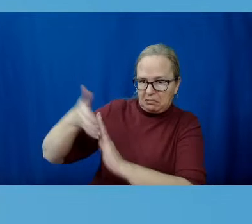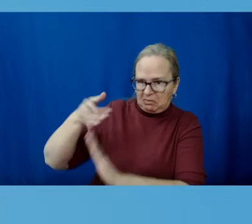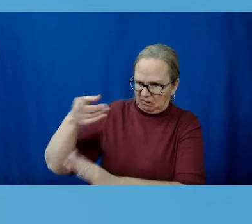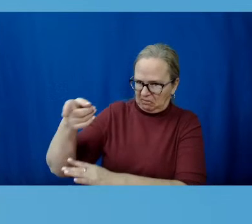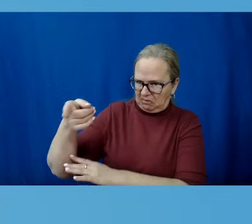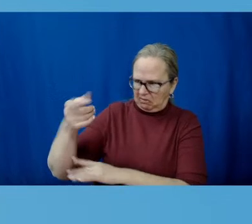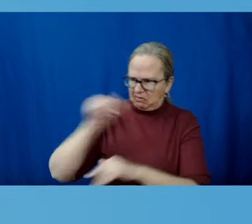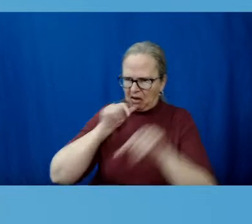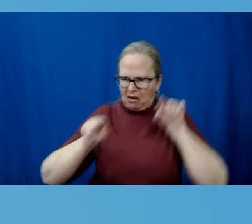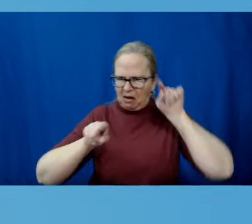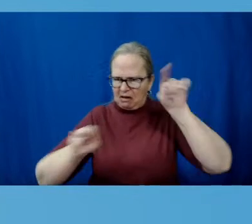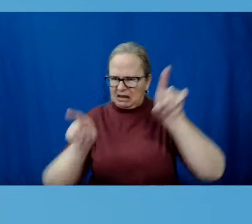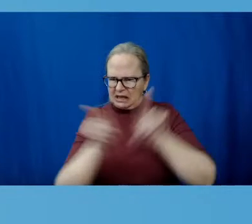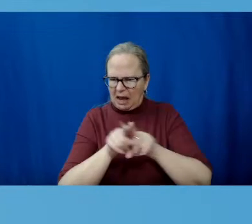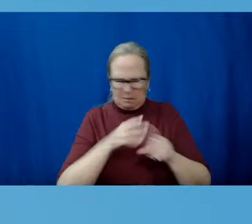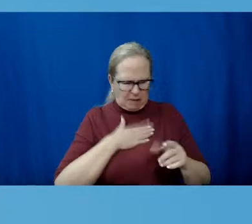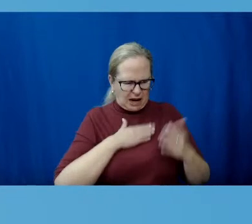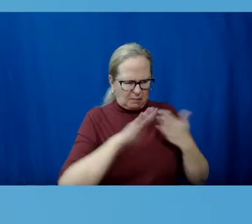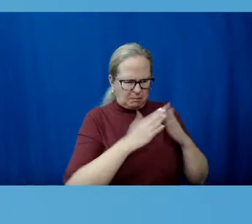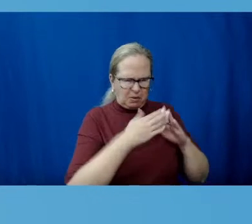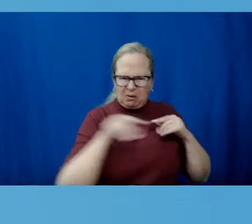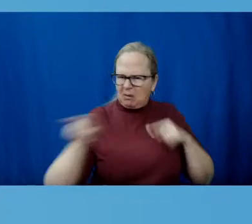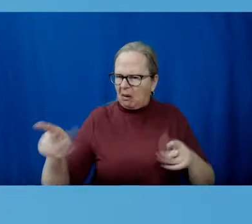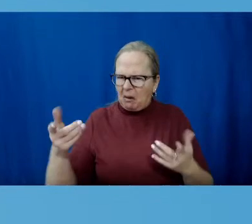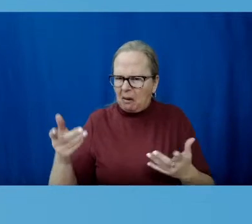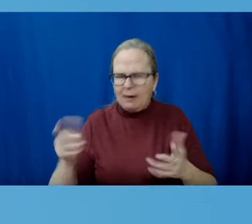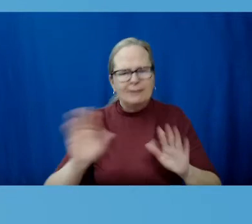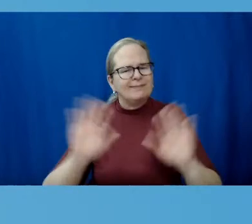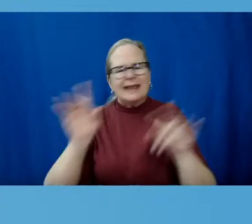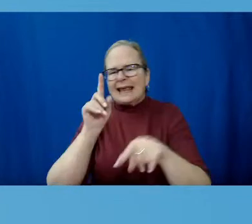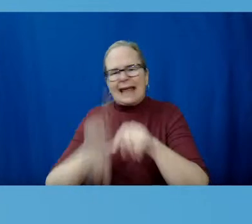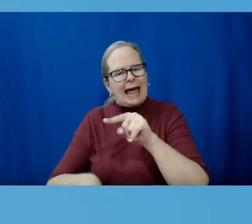get the money to hire a lawyer to do that for you.